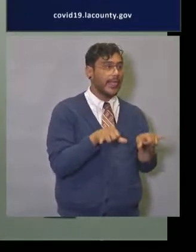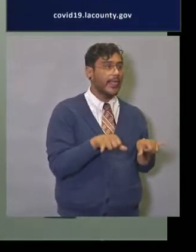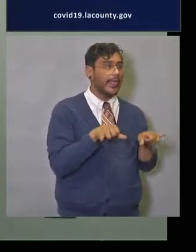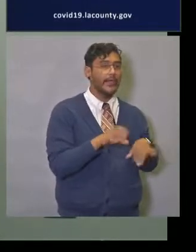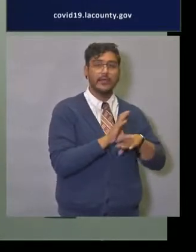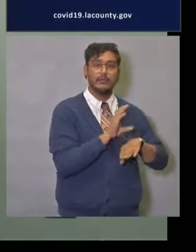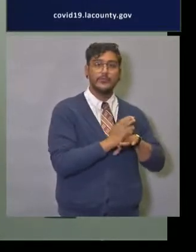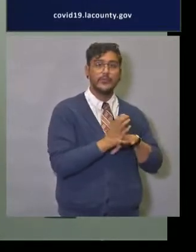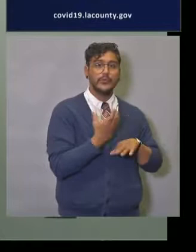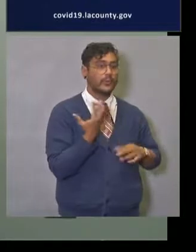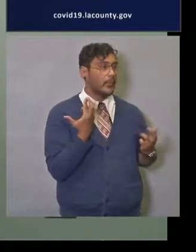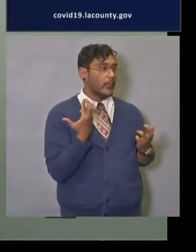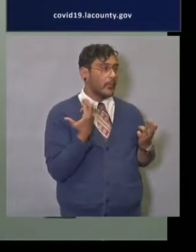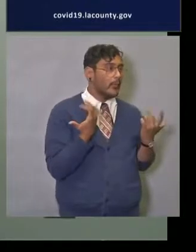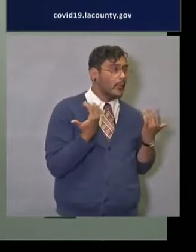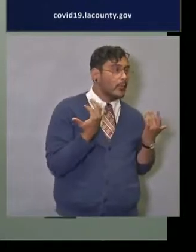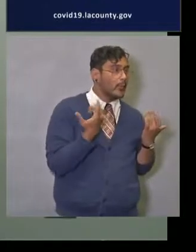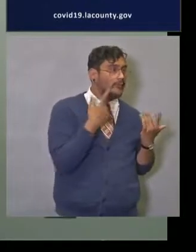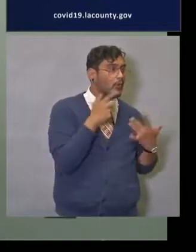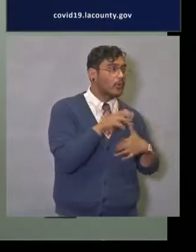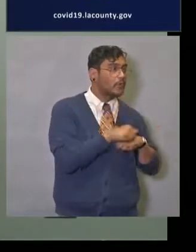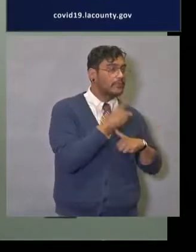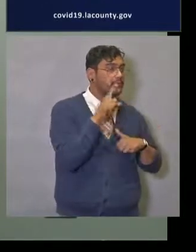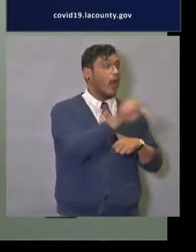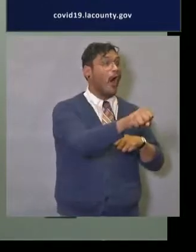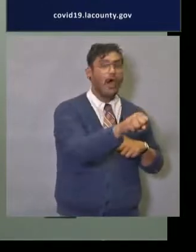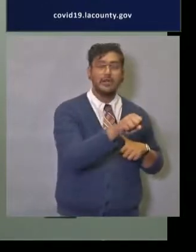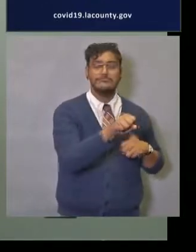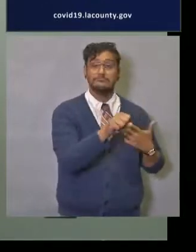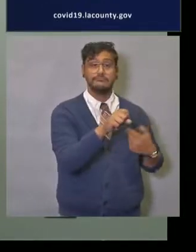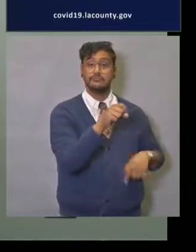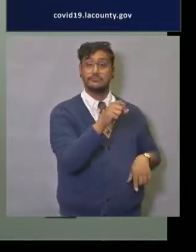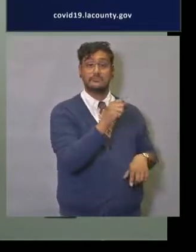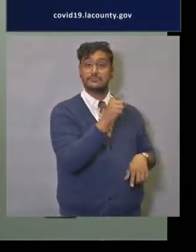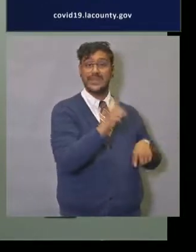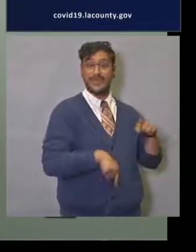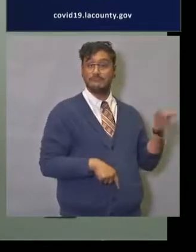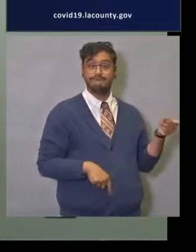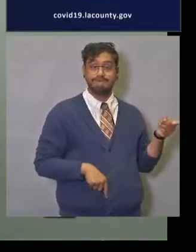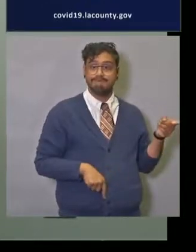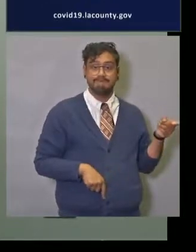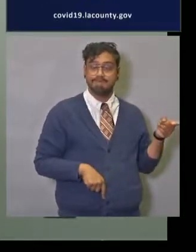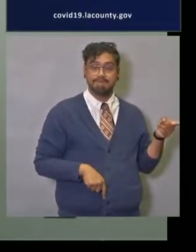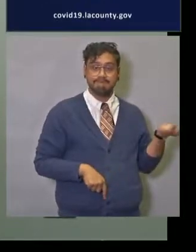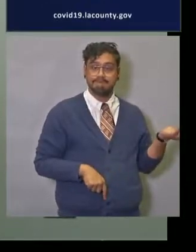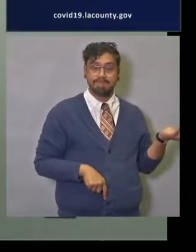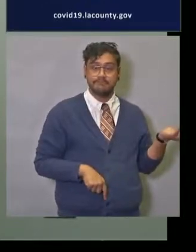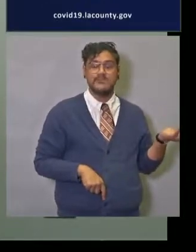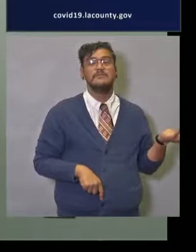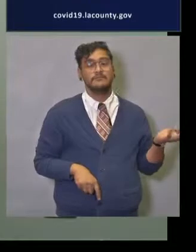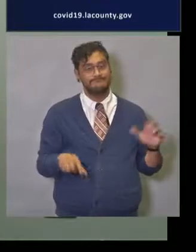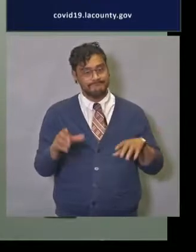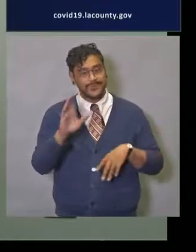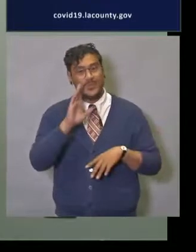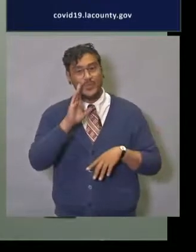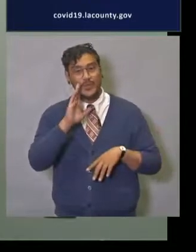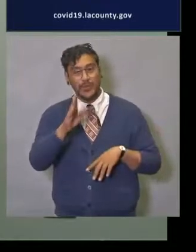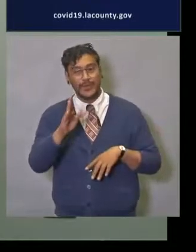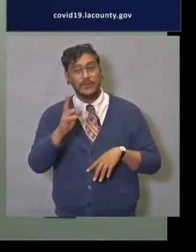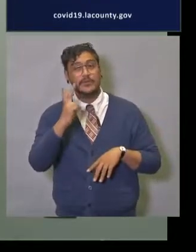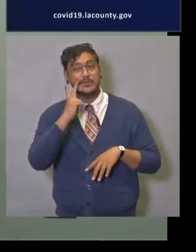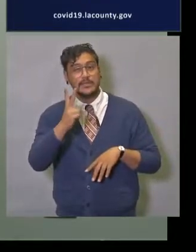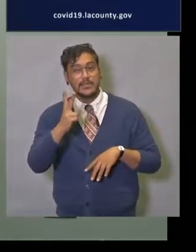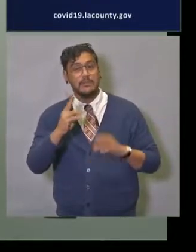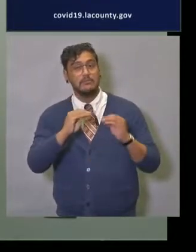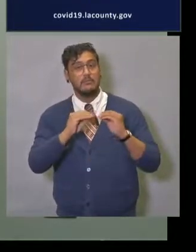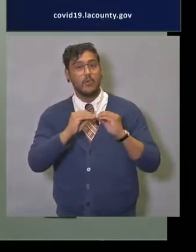looking for where an appointment may be able to open up. So I think you're going to start to see much better numbers.